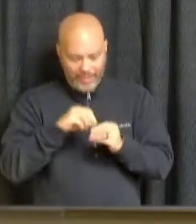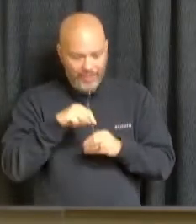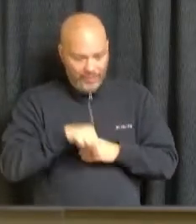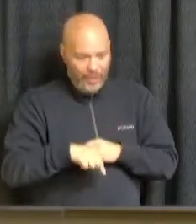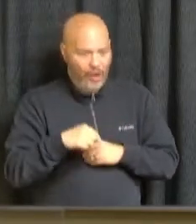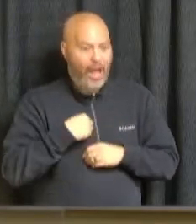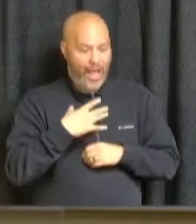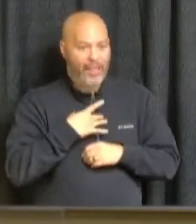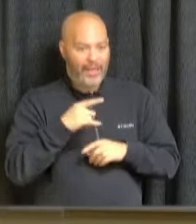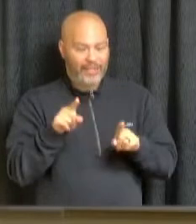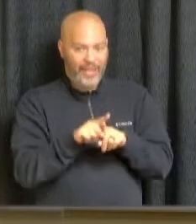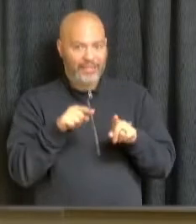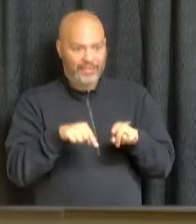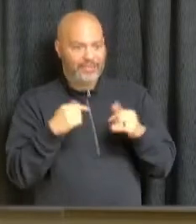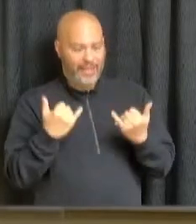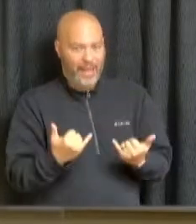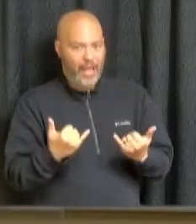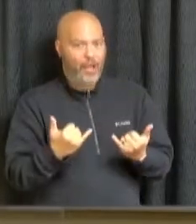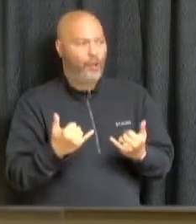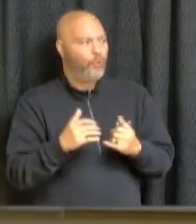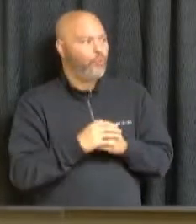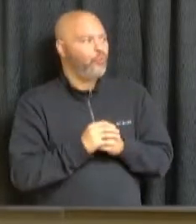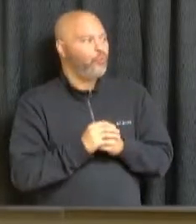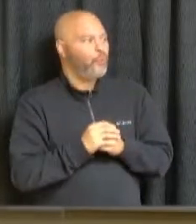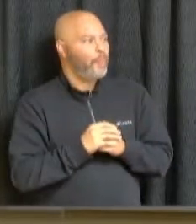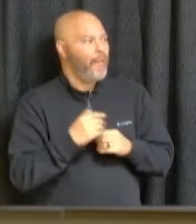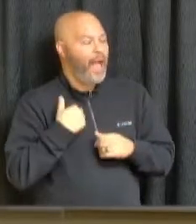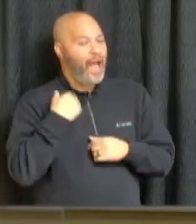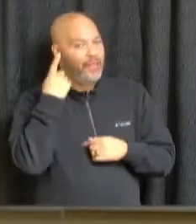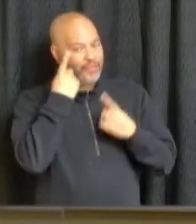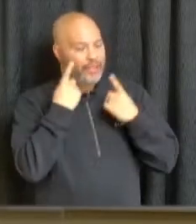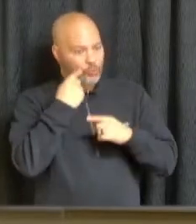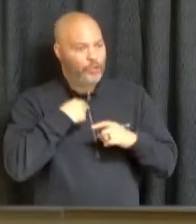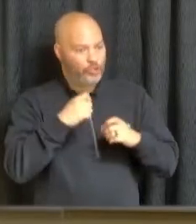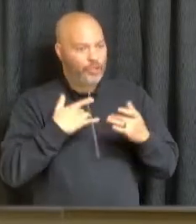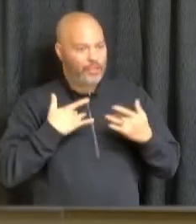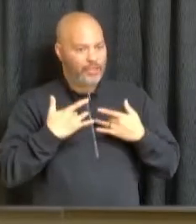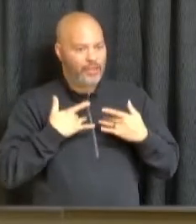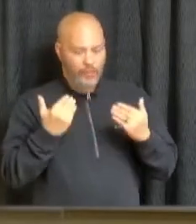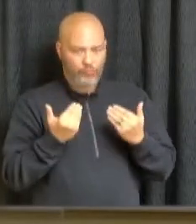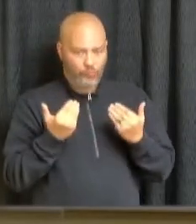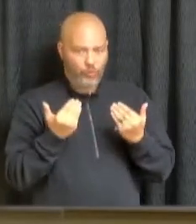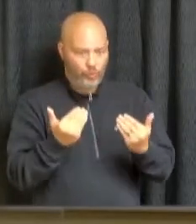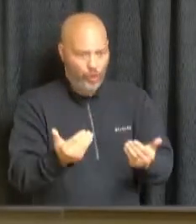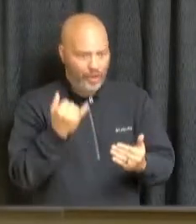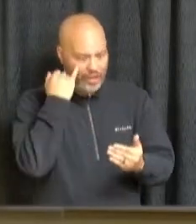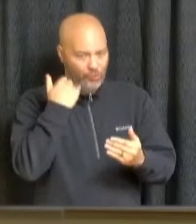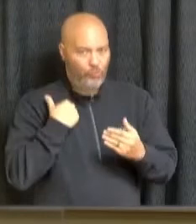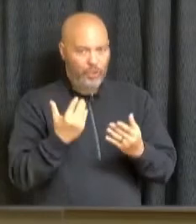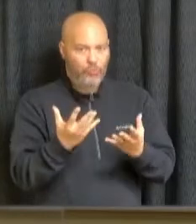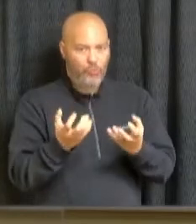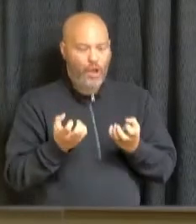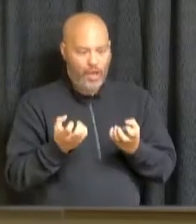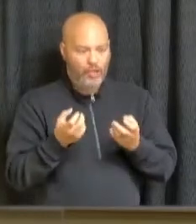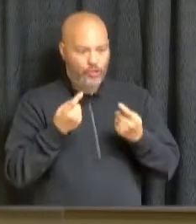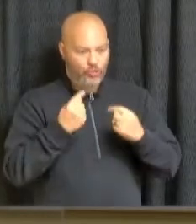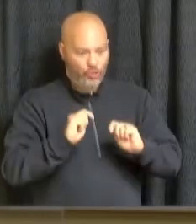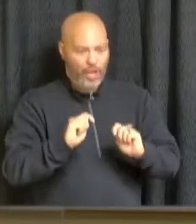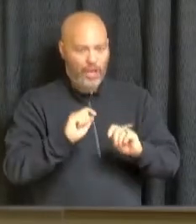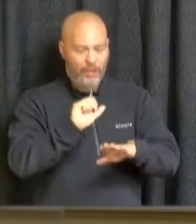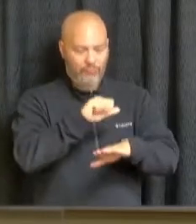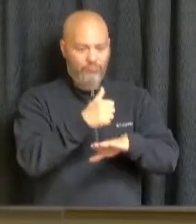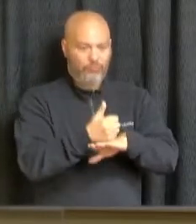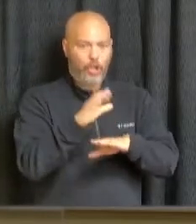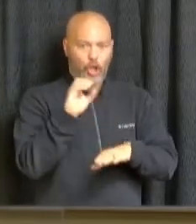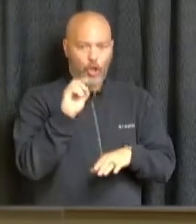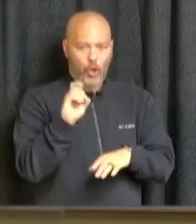I like this as it is now. I think that we should consider moving forward if we wanted to try to put this in